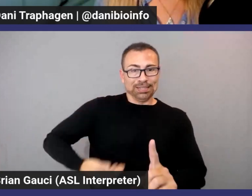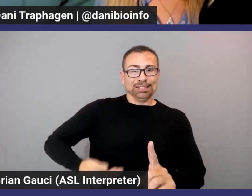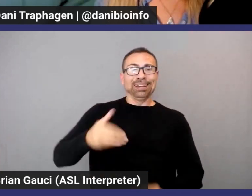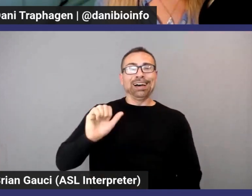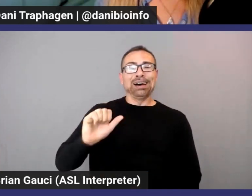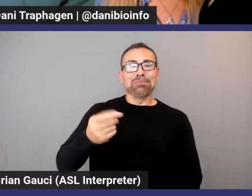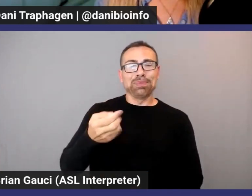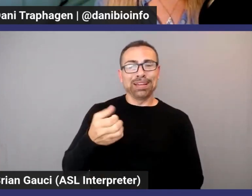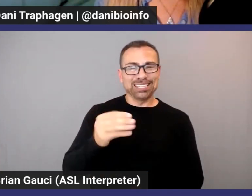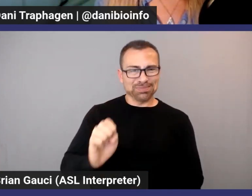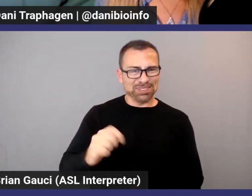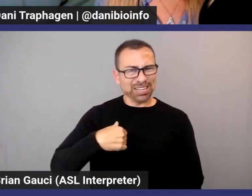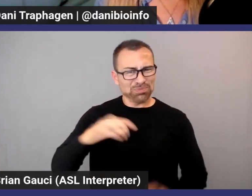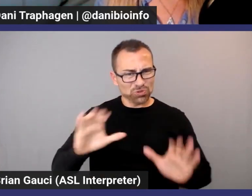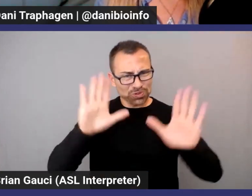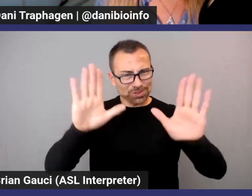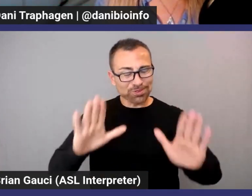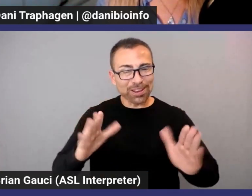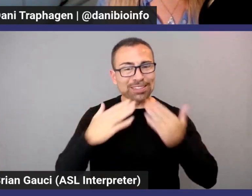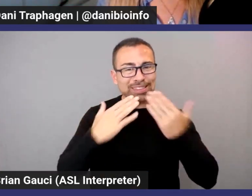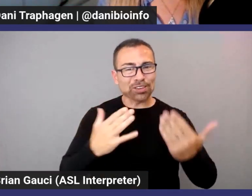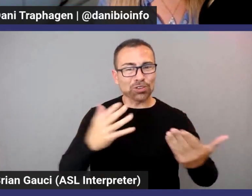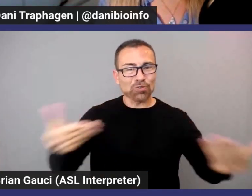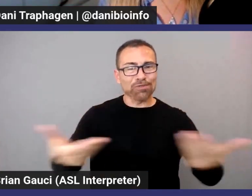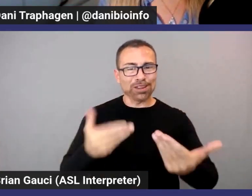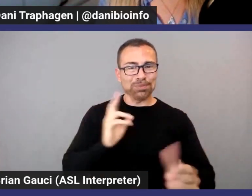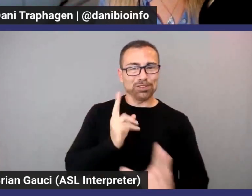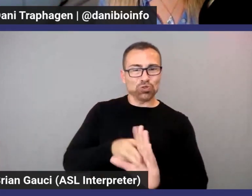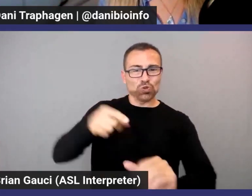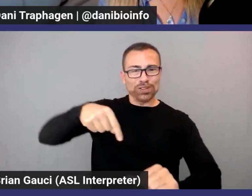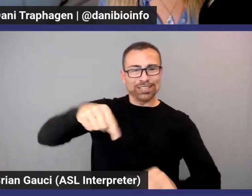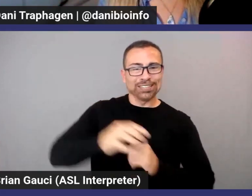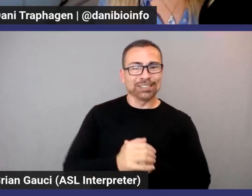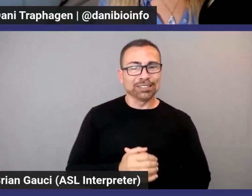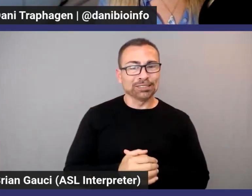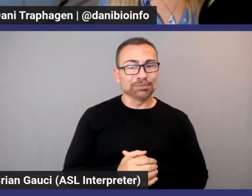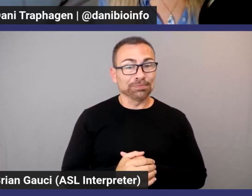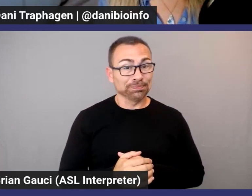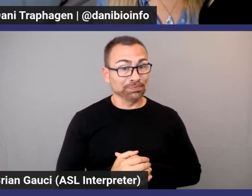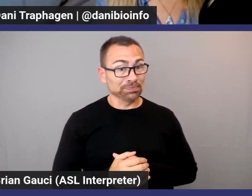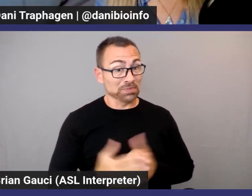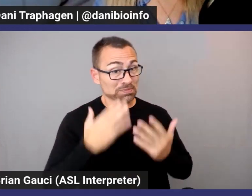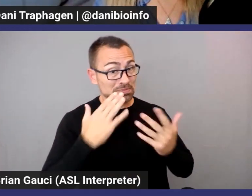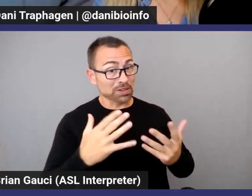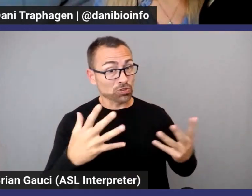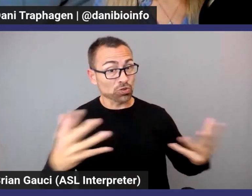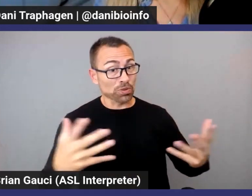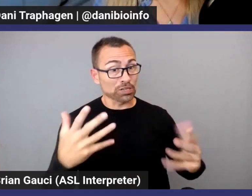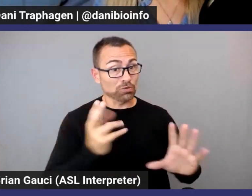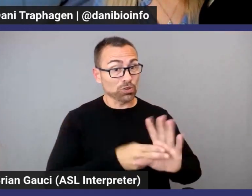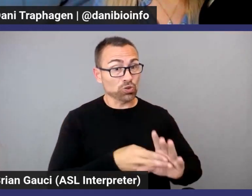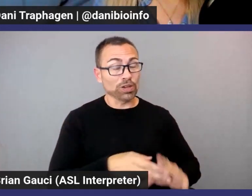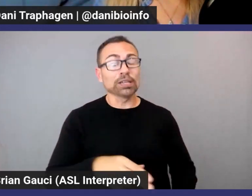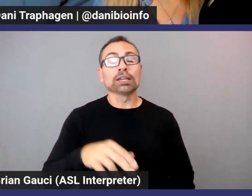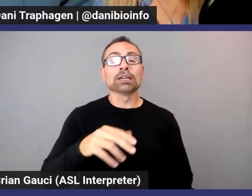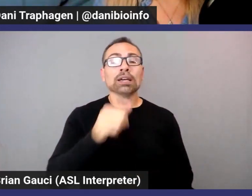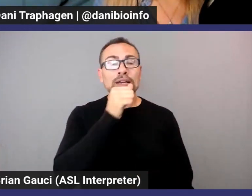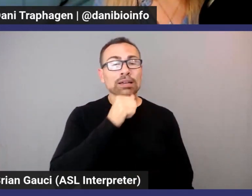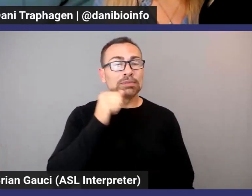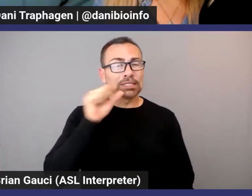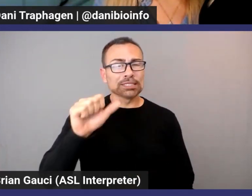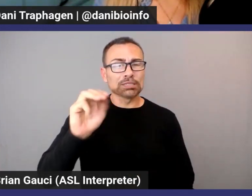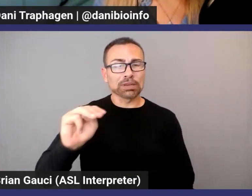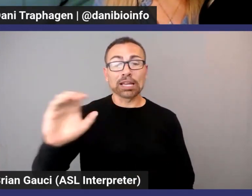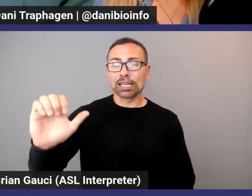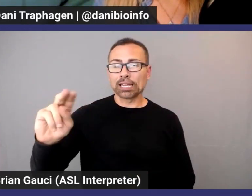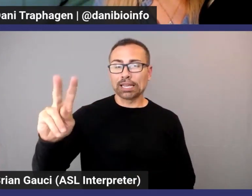for inviting me. Thank you so much for being here. So Amazon SageMaker Canvas, I know about Amazon SageMaker. It's one of our